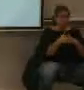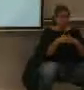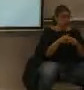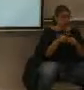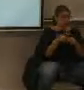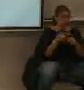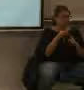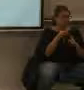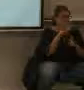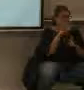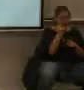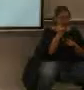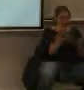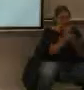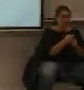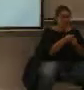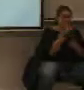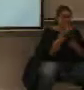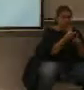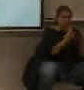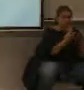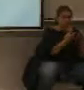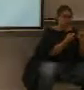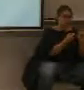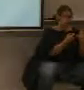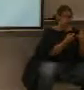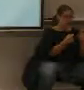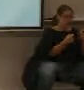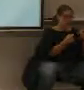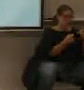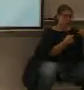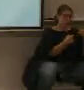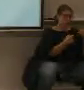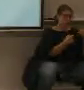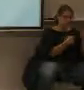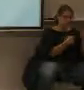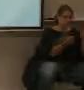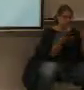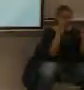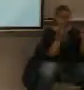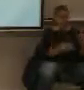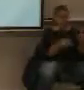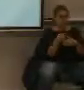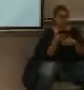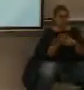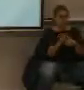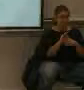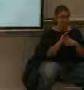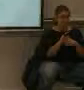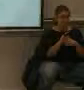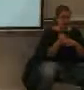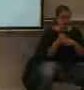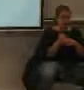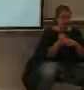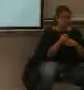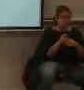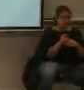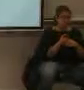temperature of the water. If you take the water out of the hypolimnion, if you take it out of the hypolimnion, you actually artificially decrease the